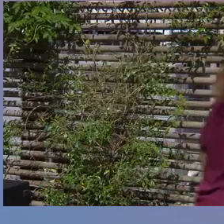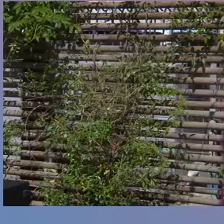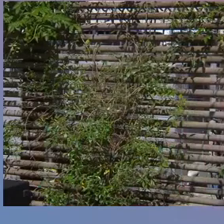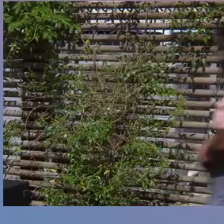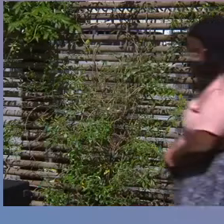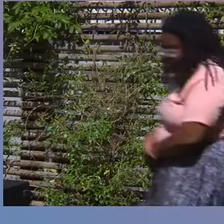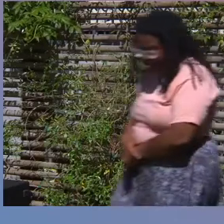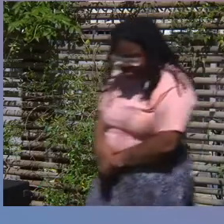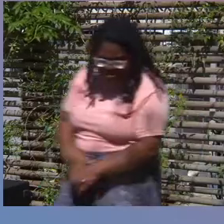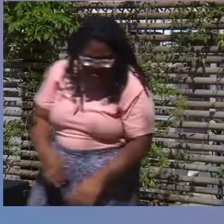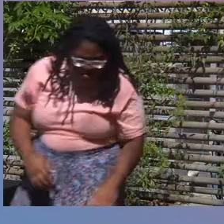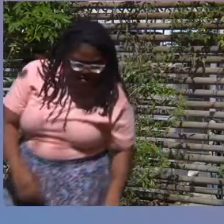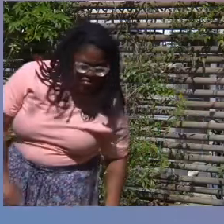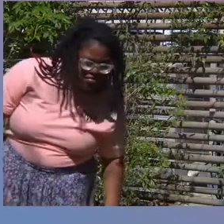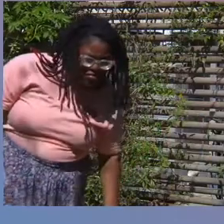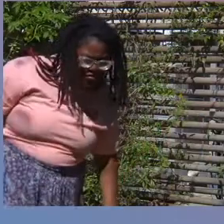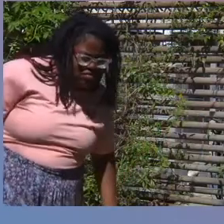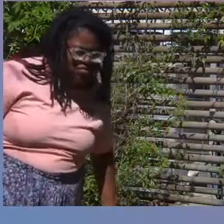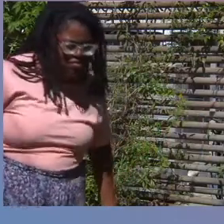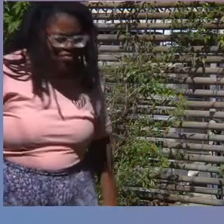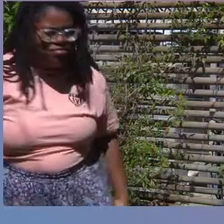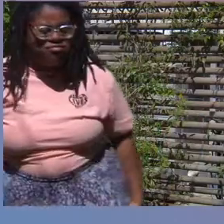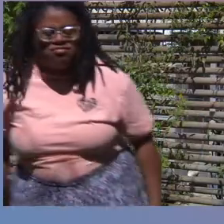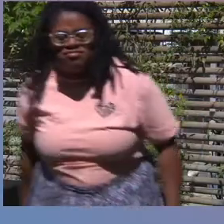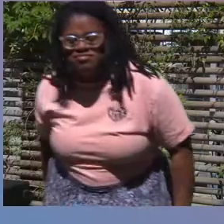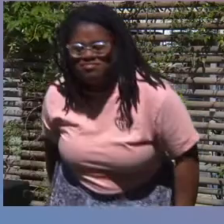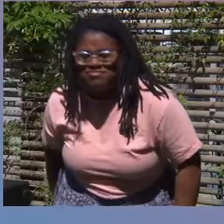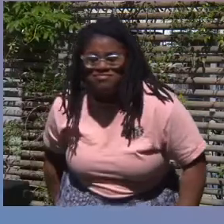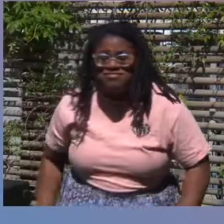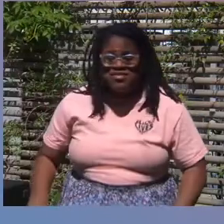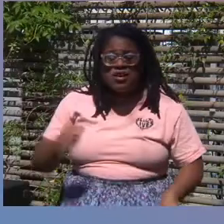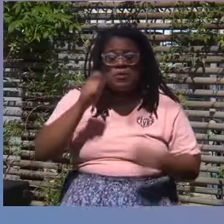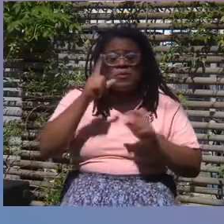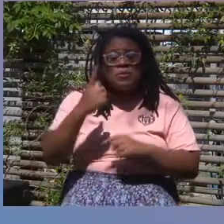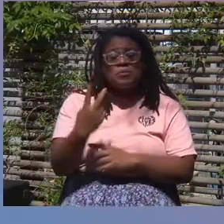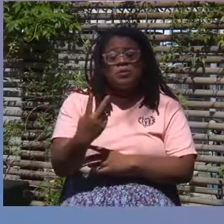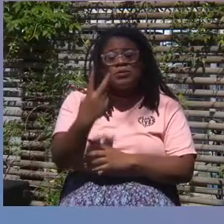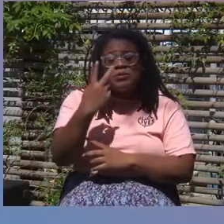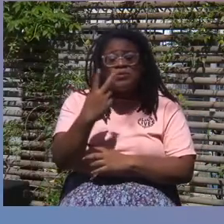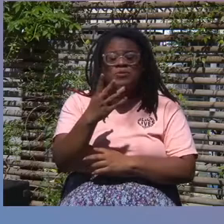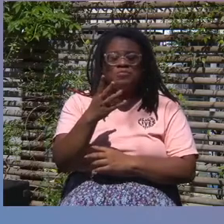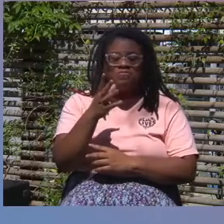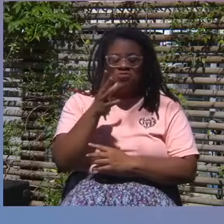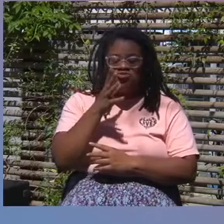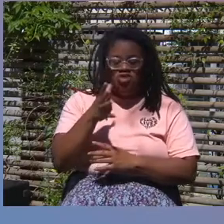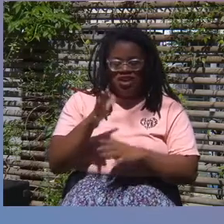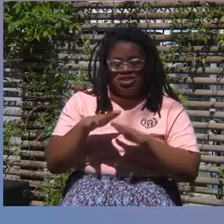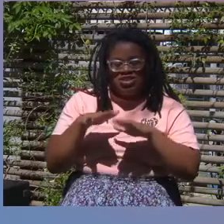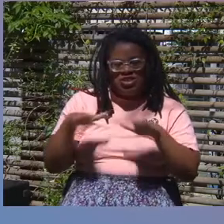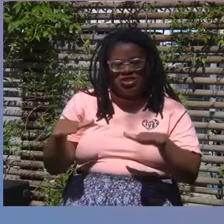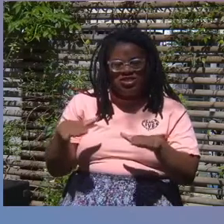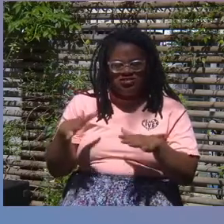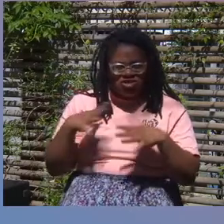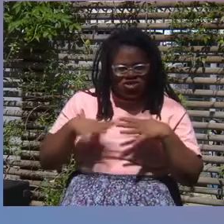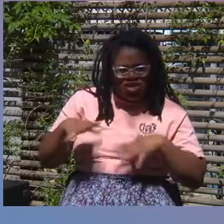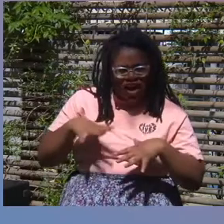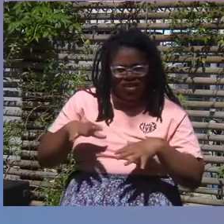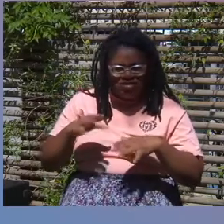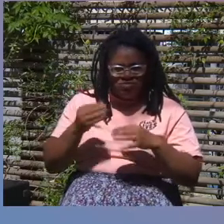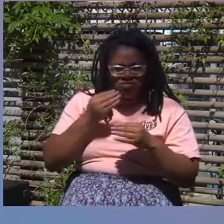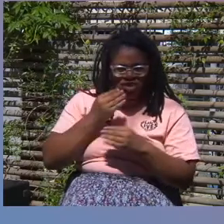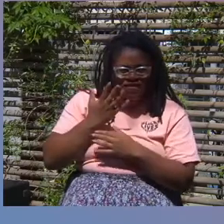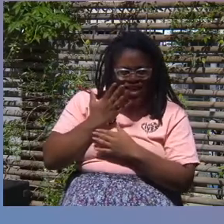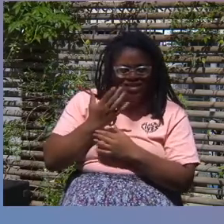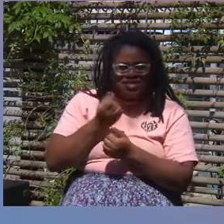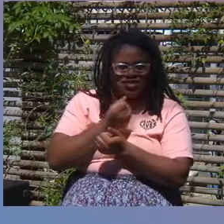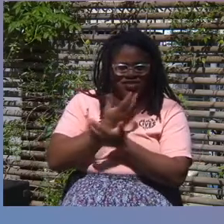I woke up with my two grandchildren, Avian, Shiloh. Got them dressed, had breakfast.